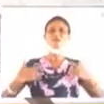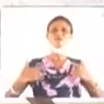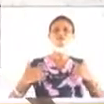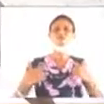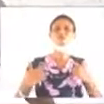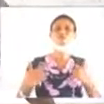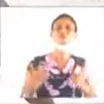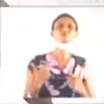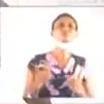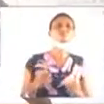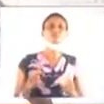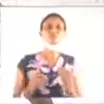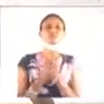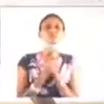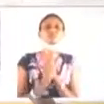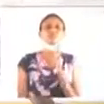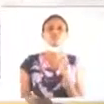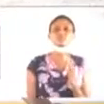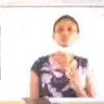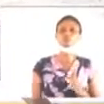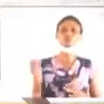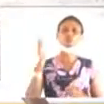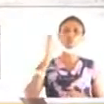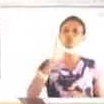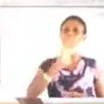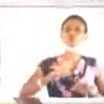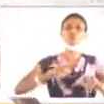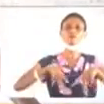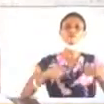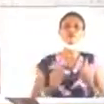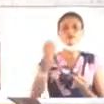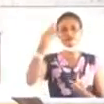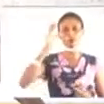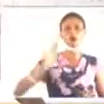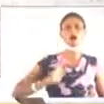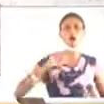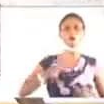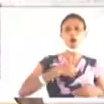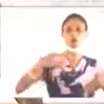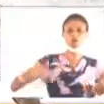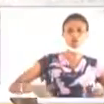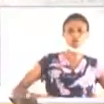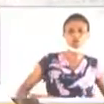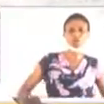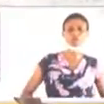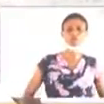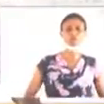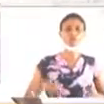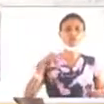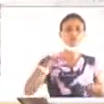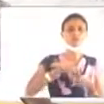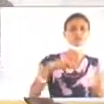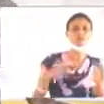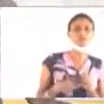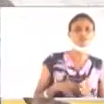A religious leader should be able to teach the followers, especially the youth, that hard